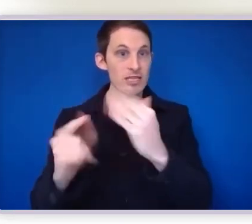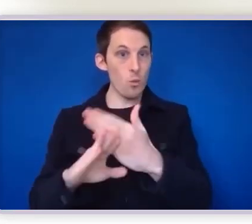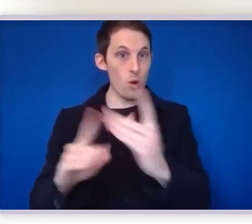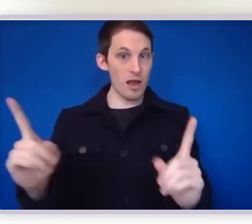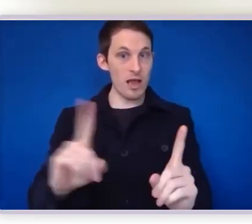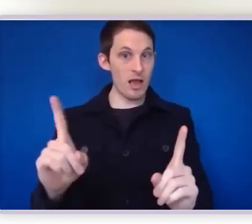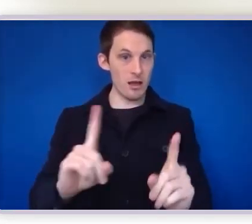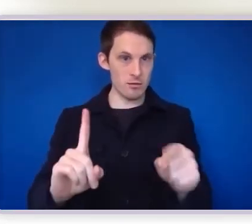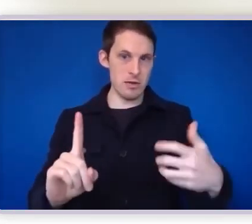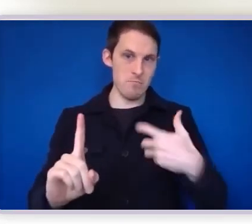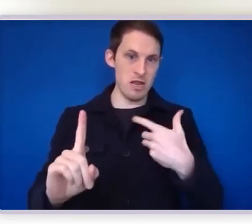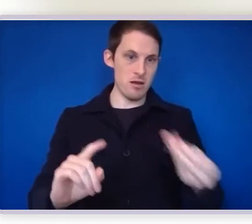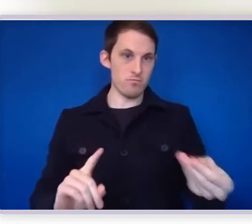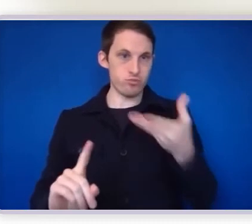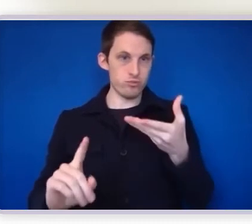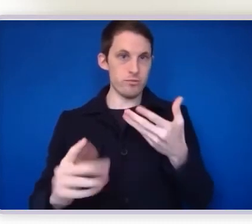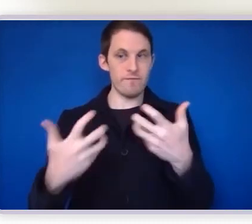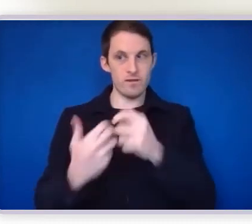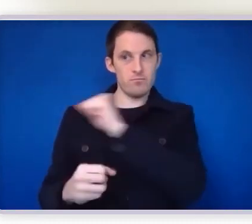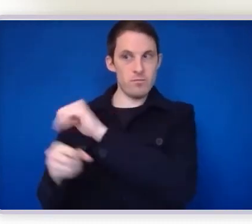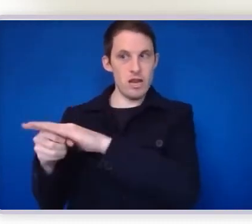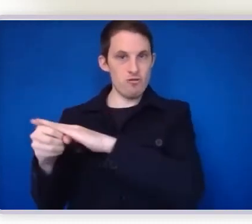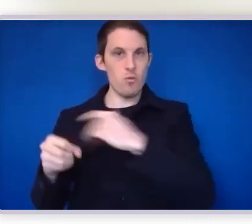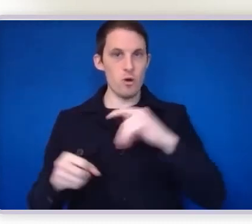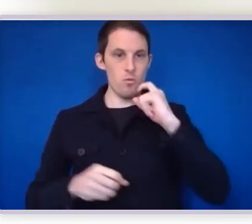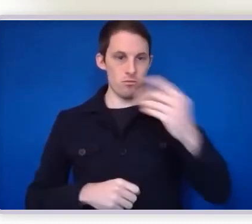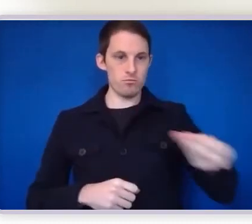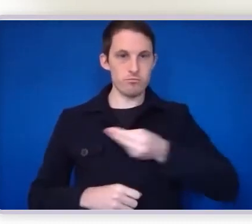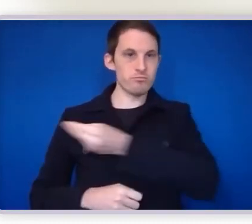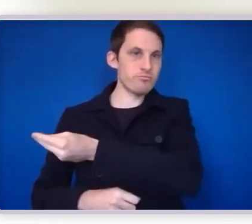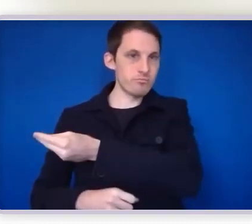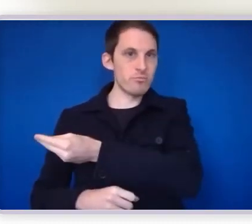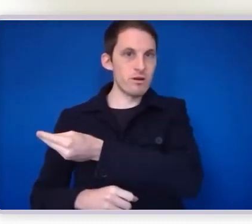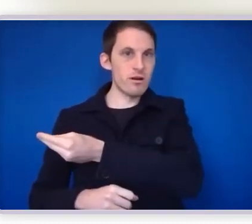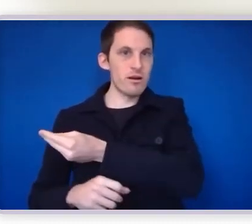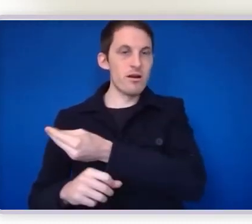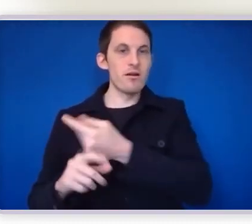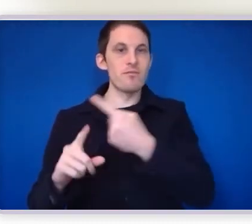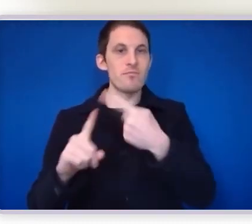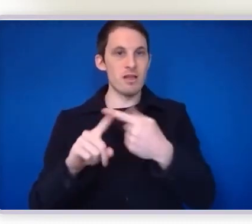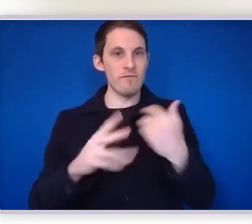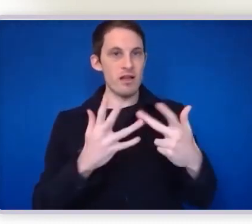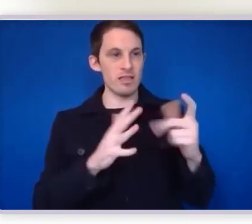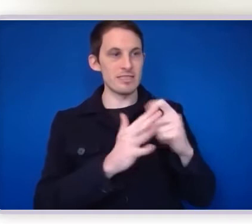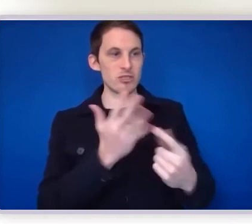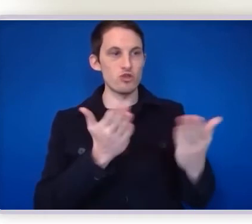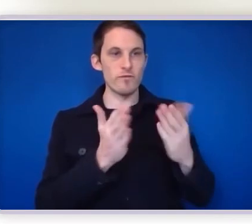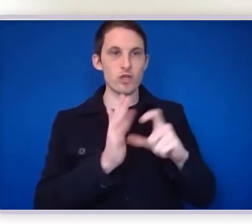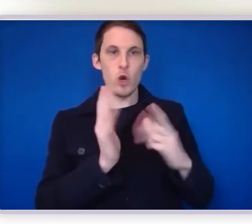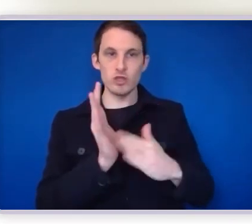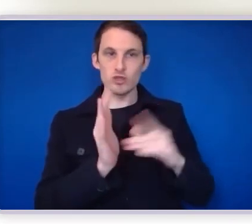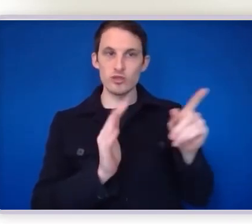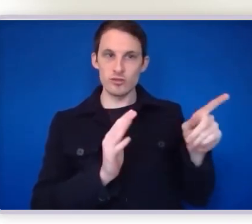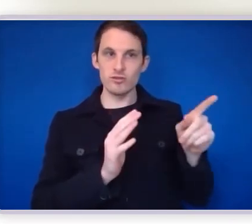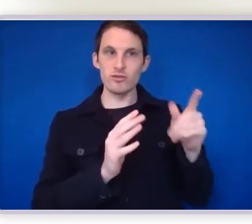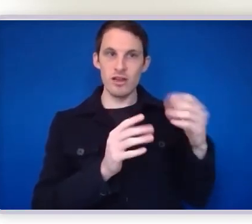commission. But we also have arrangements with the Disability Services Commission, which obviously regulates